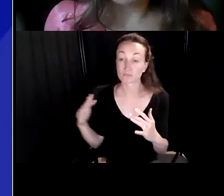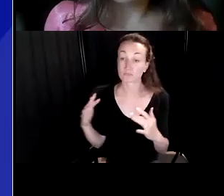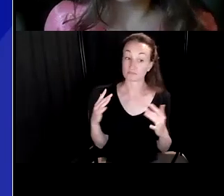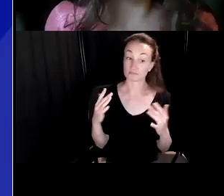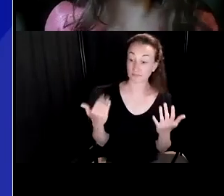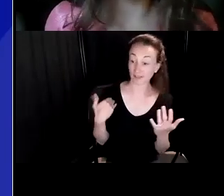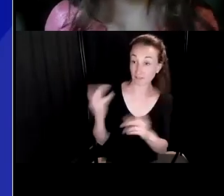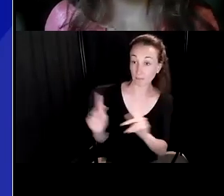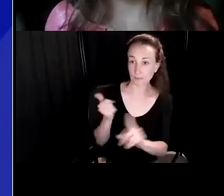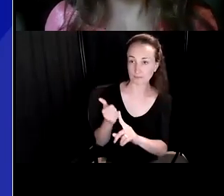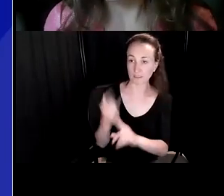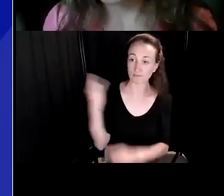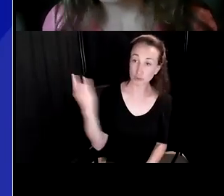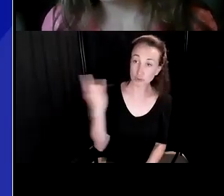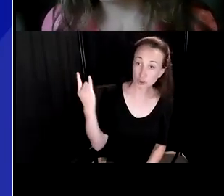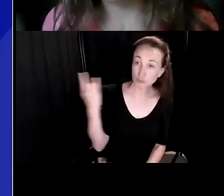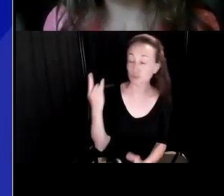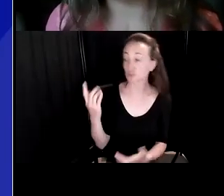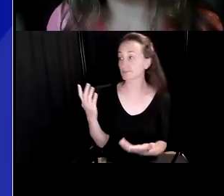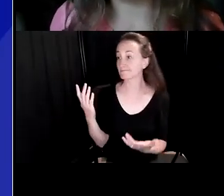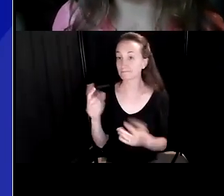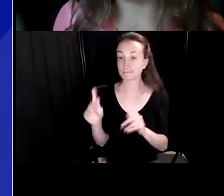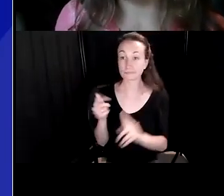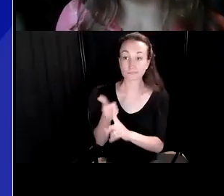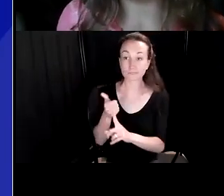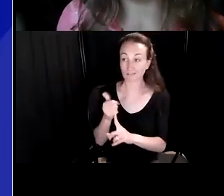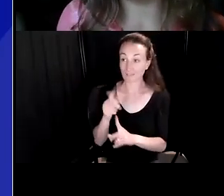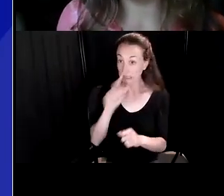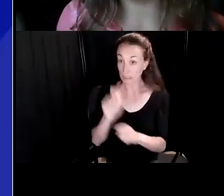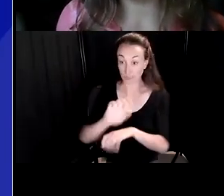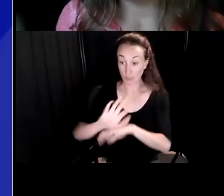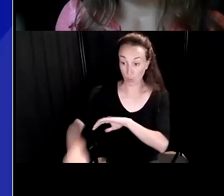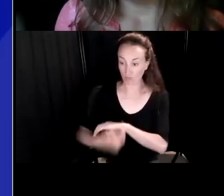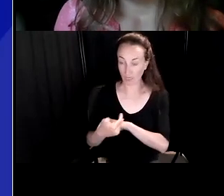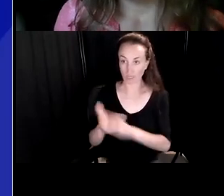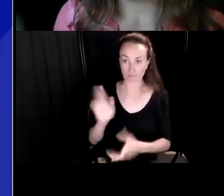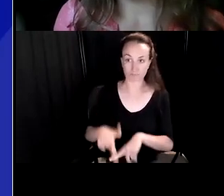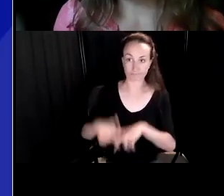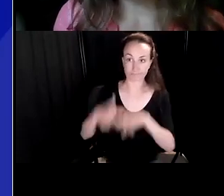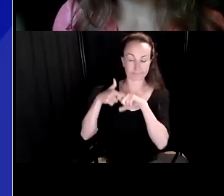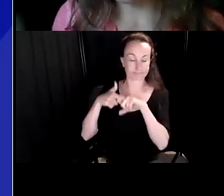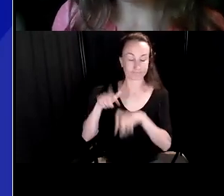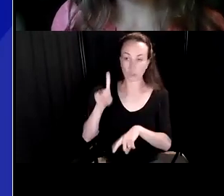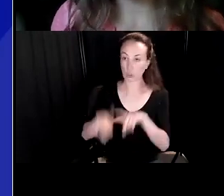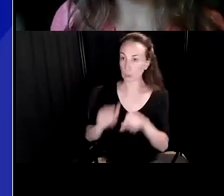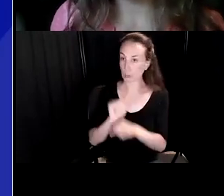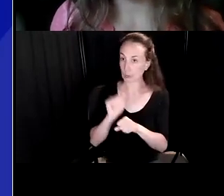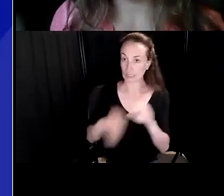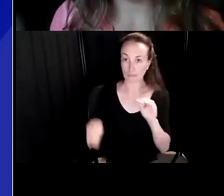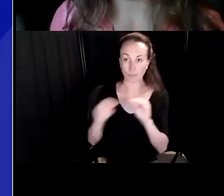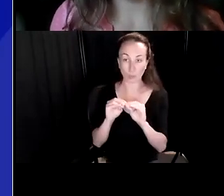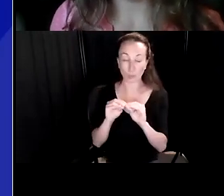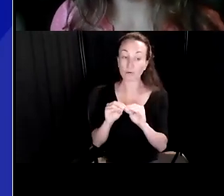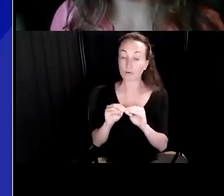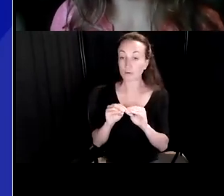and waitresses, or you know, people who literally overnight were not able to work. The concept of online